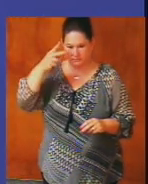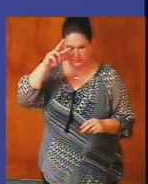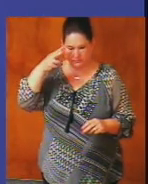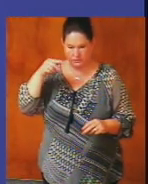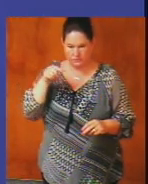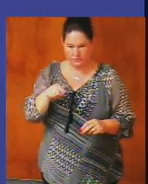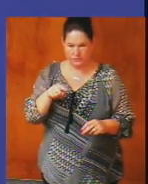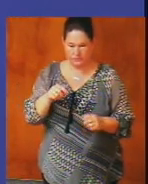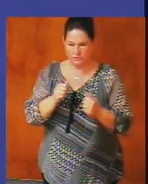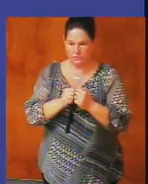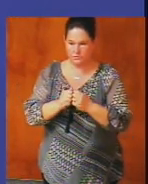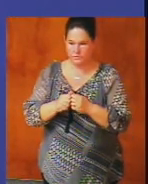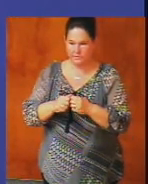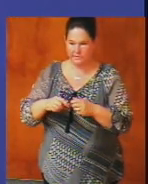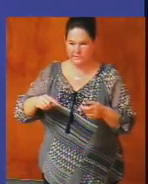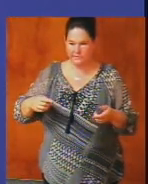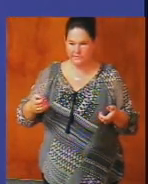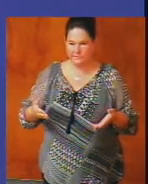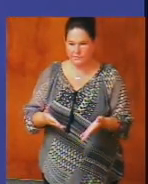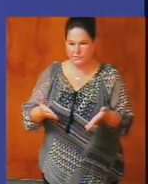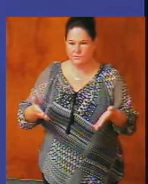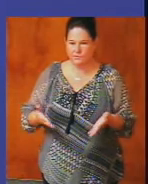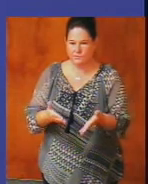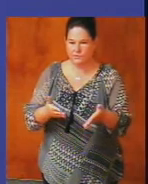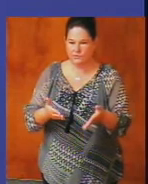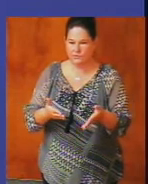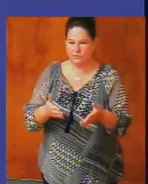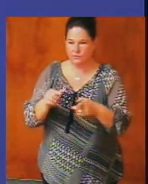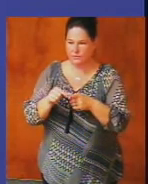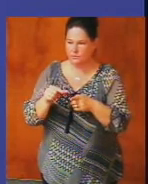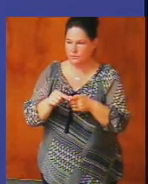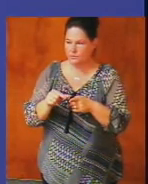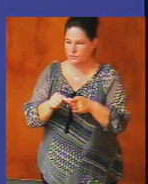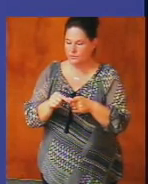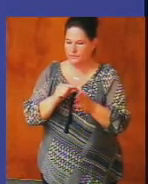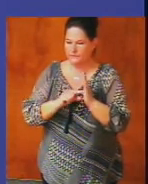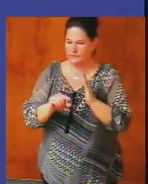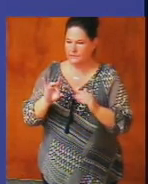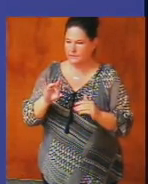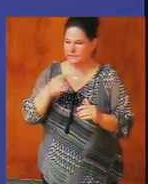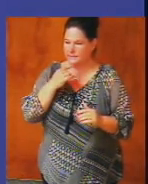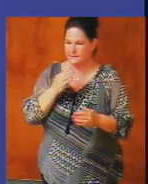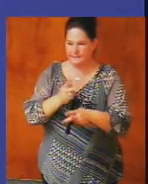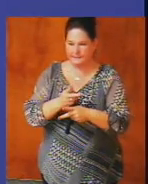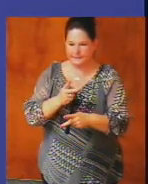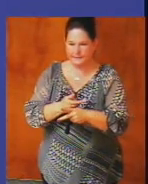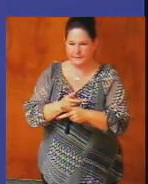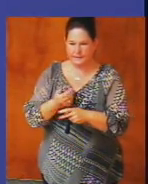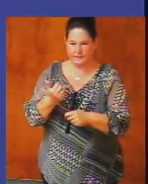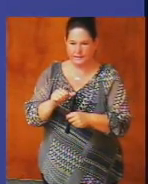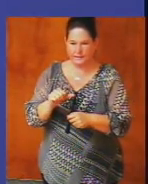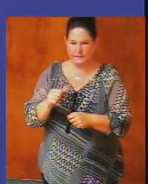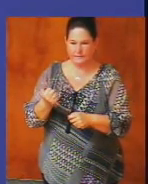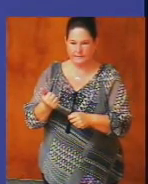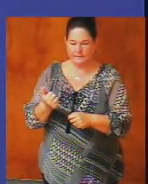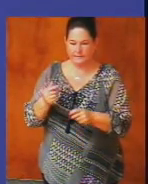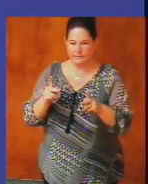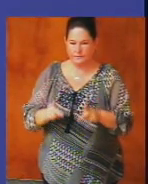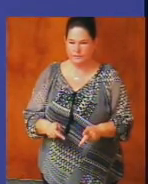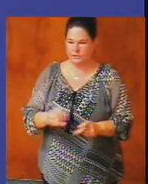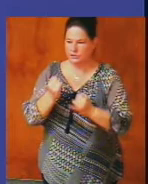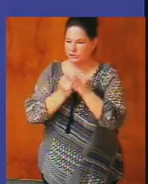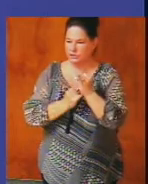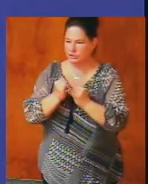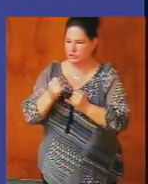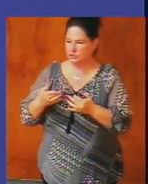with persuasive words." In verse 8, he says, "Beware lest anyone cheat you through philosophy